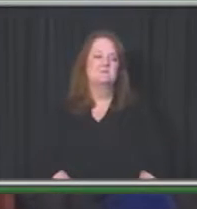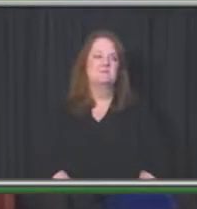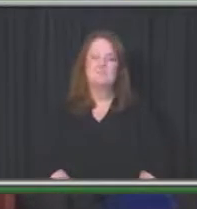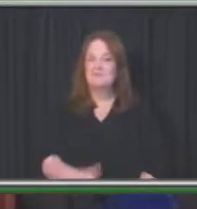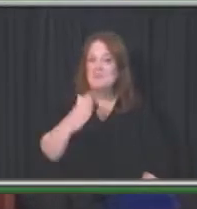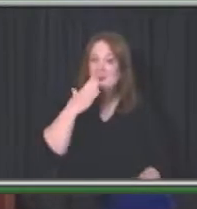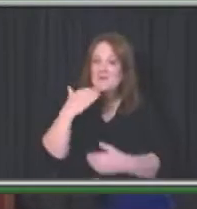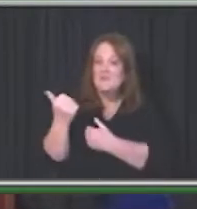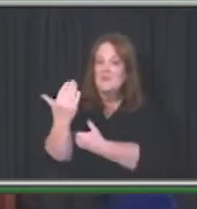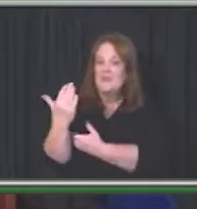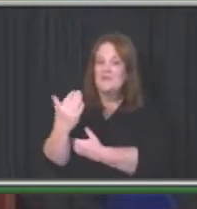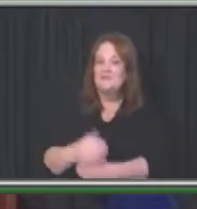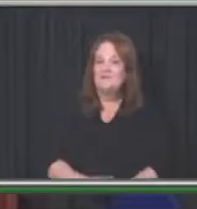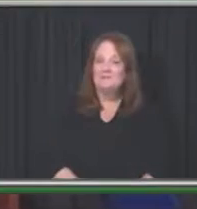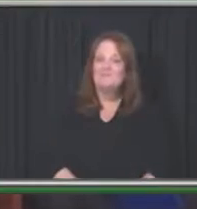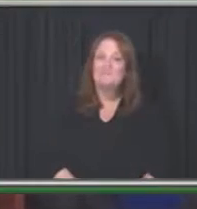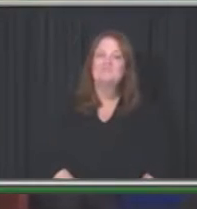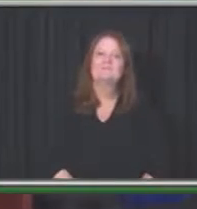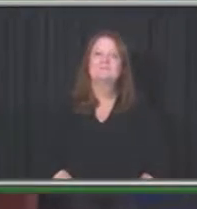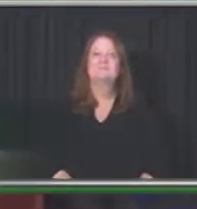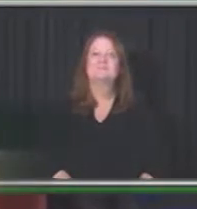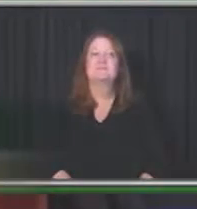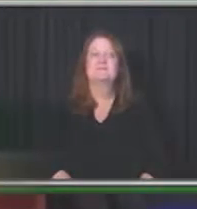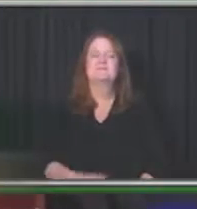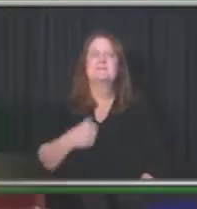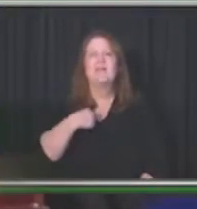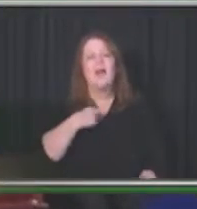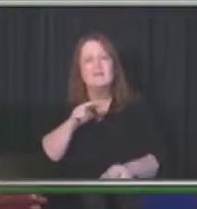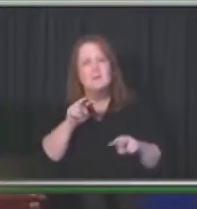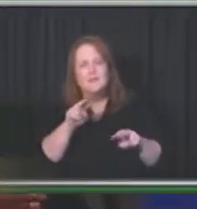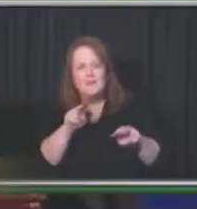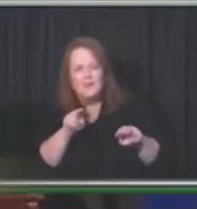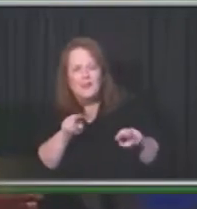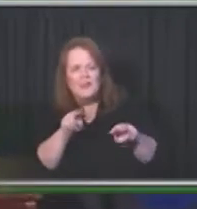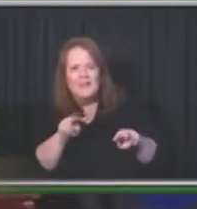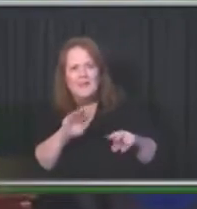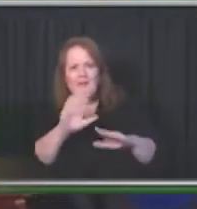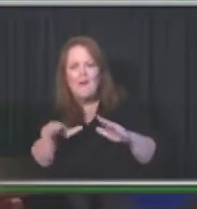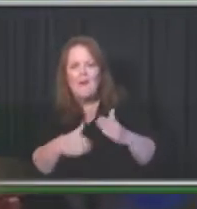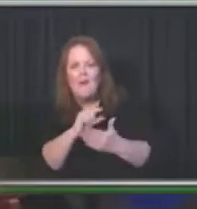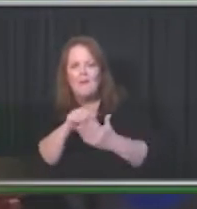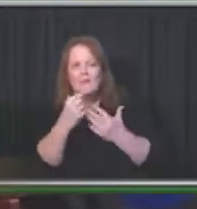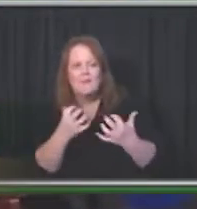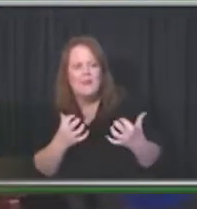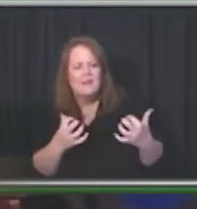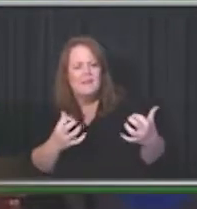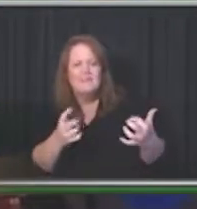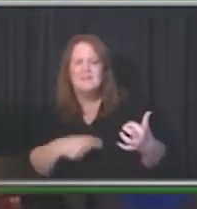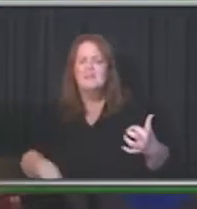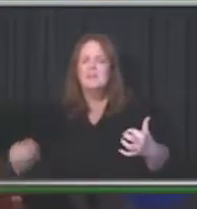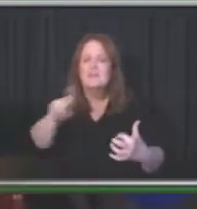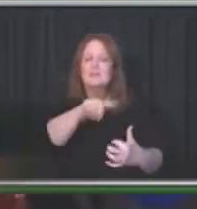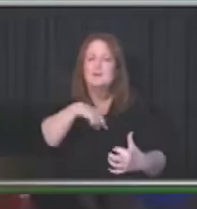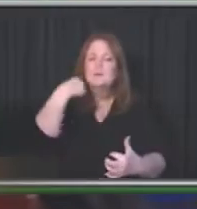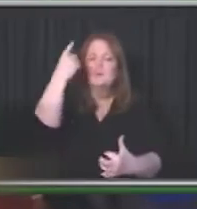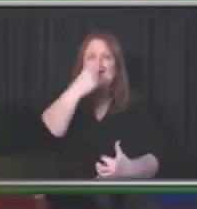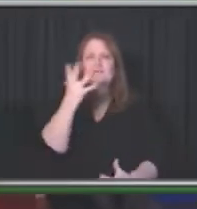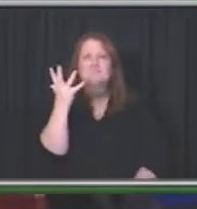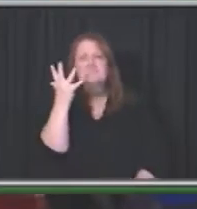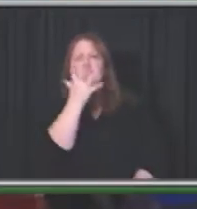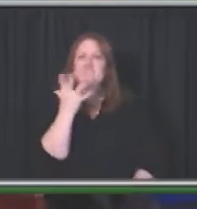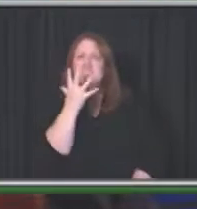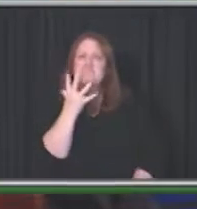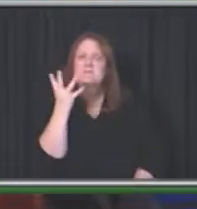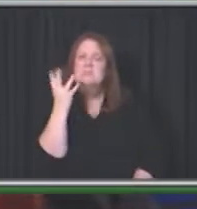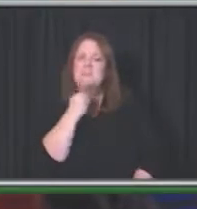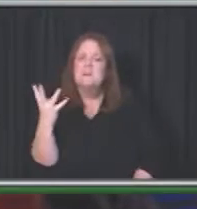Good morning. I've been staring at all you graduates for a long time now, and you all look so handsome and beautiful. And